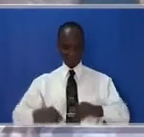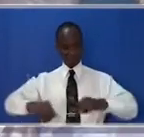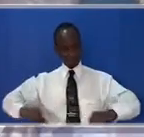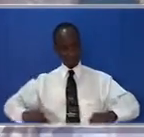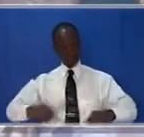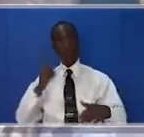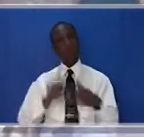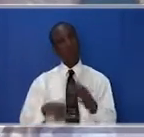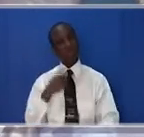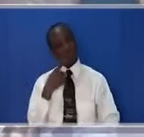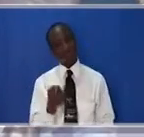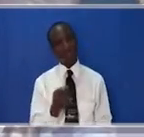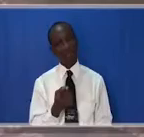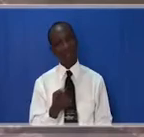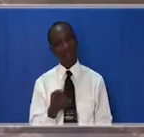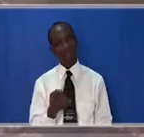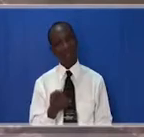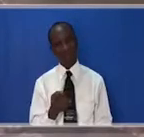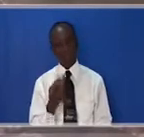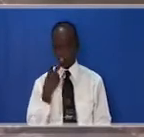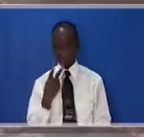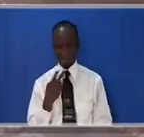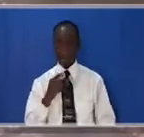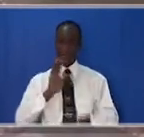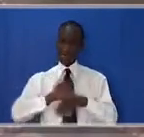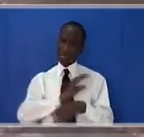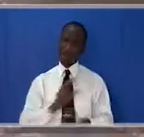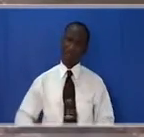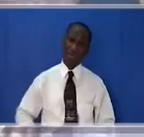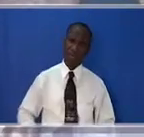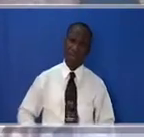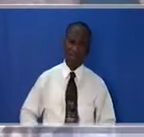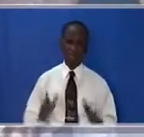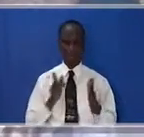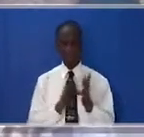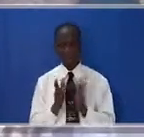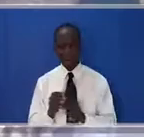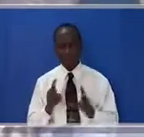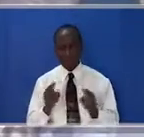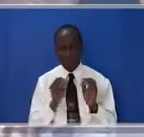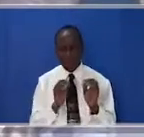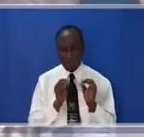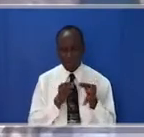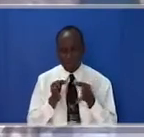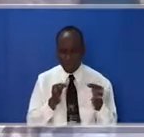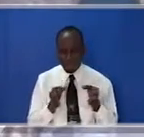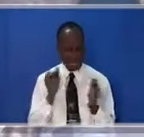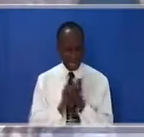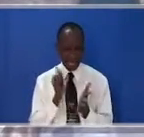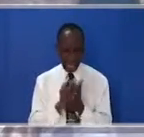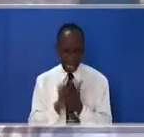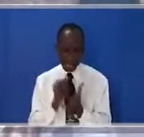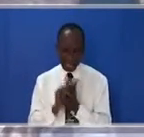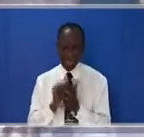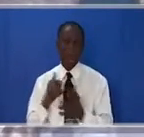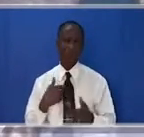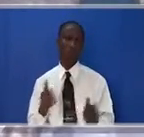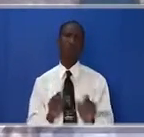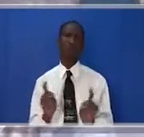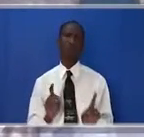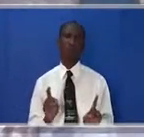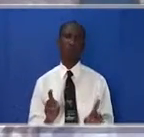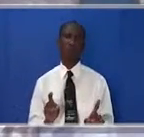say. And the Church of Christ as Solomon no, say ne Bible no chire chire ye no. Deliverance are a